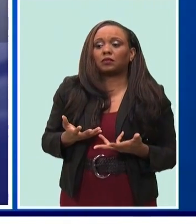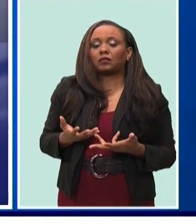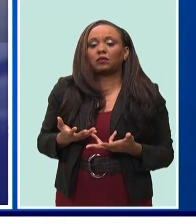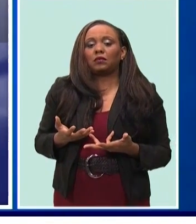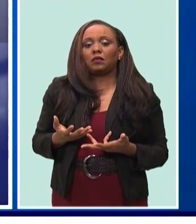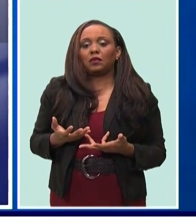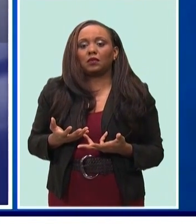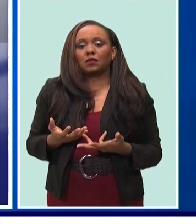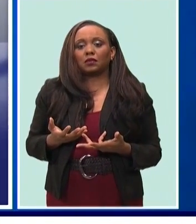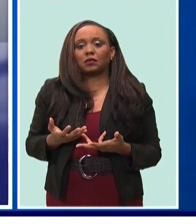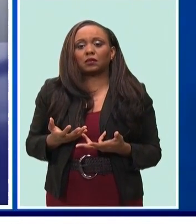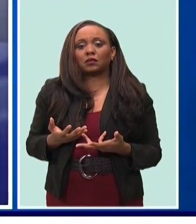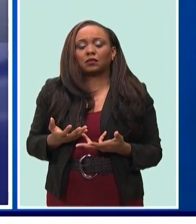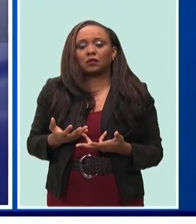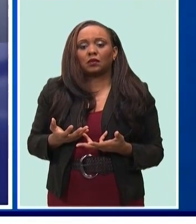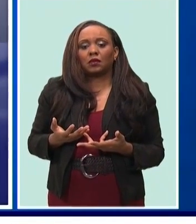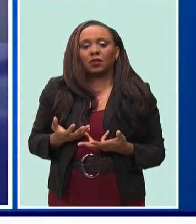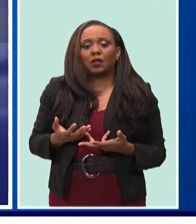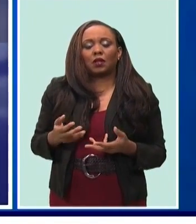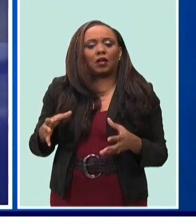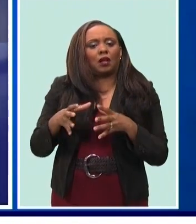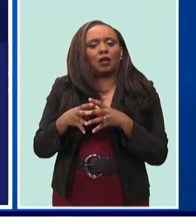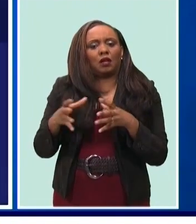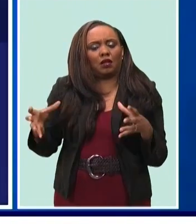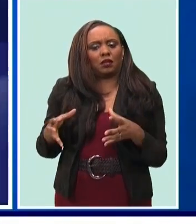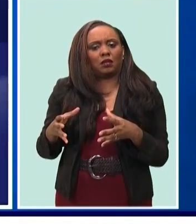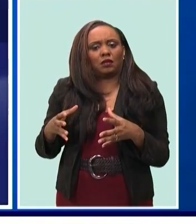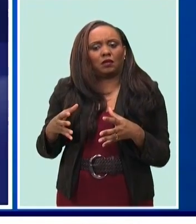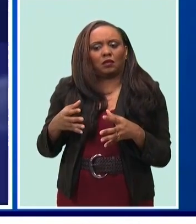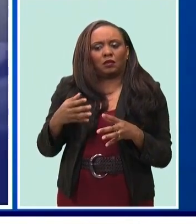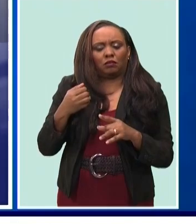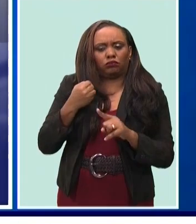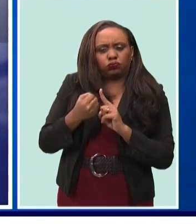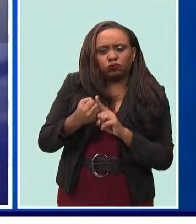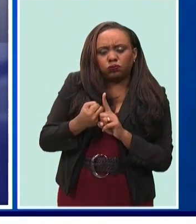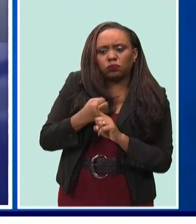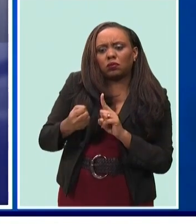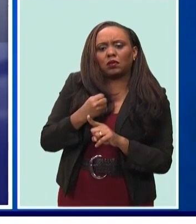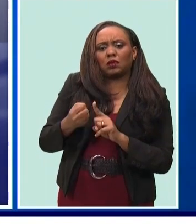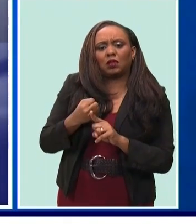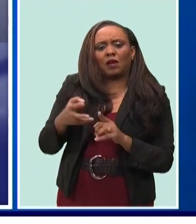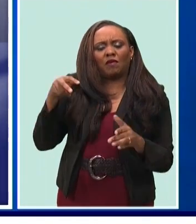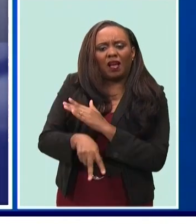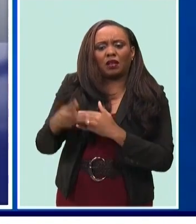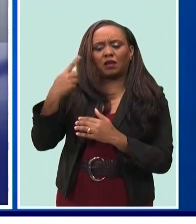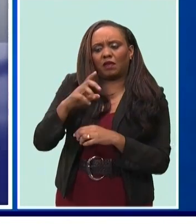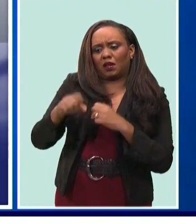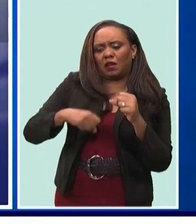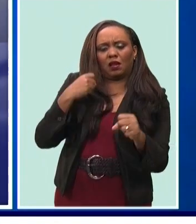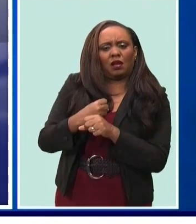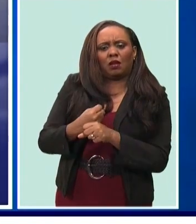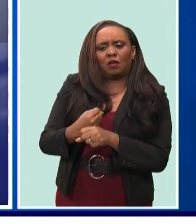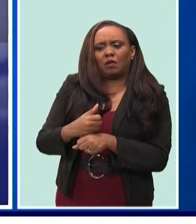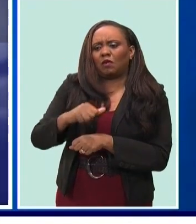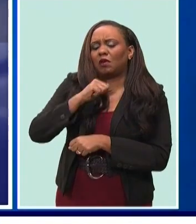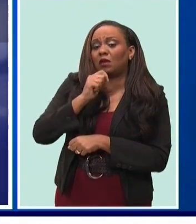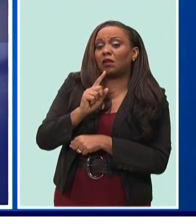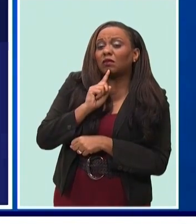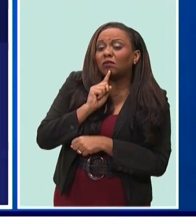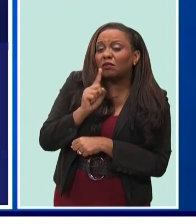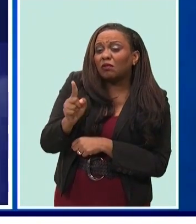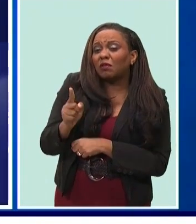had for the year, we haven't had enough info about them to fully state categorically that